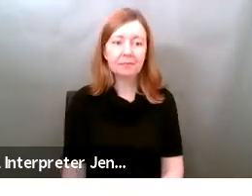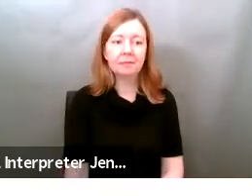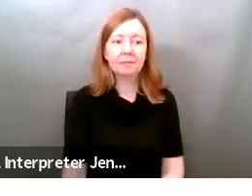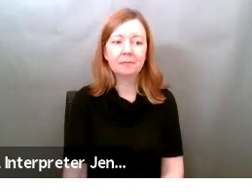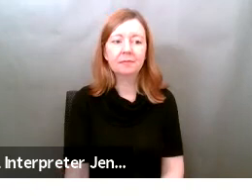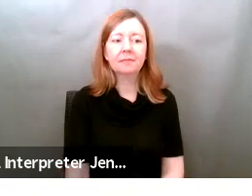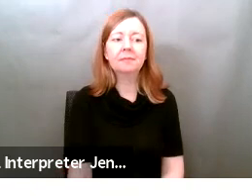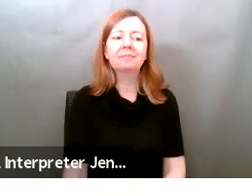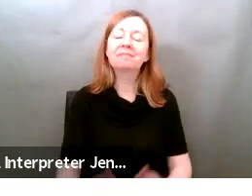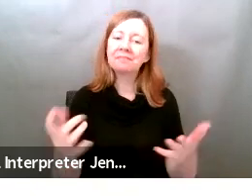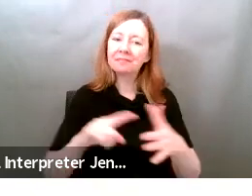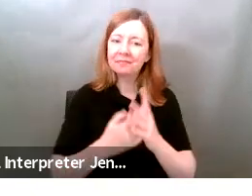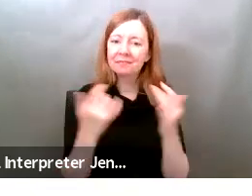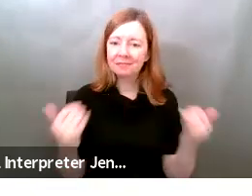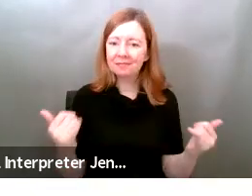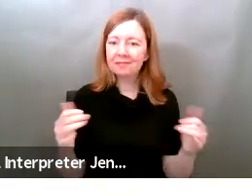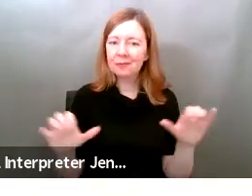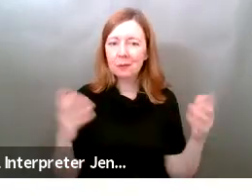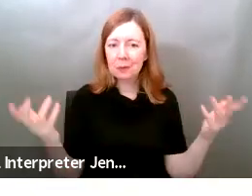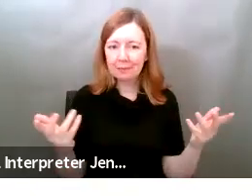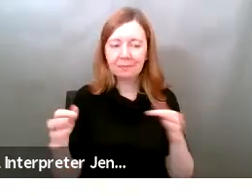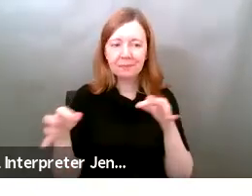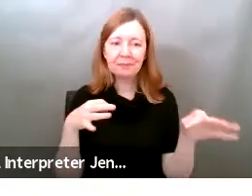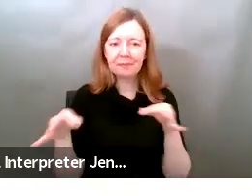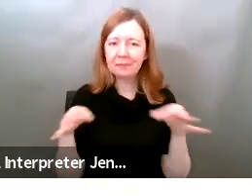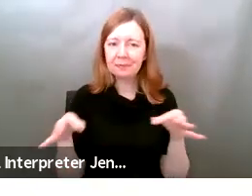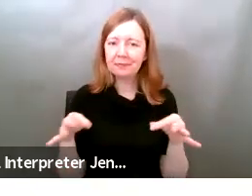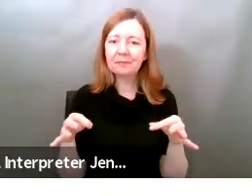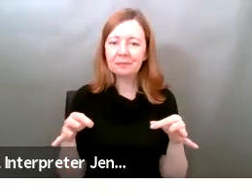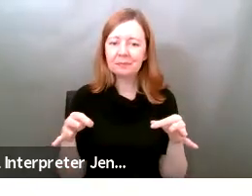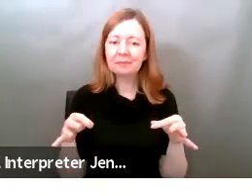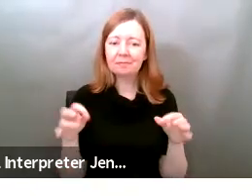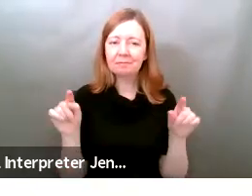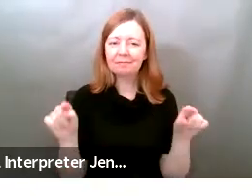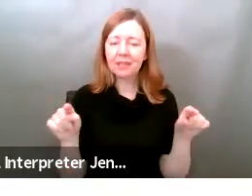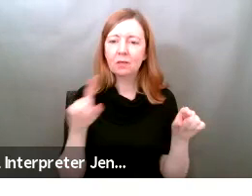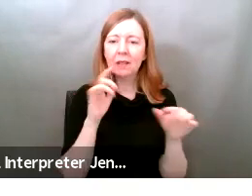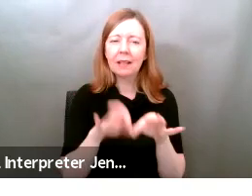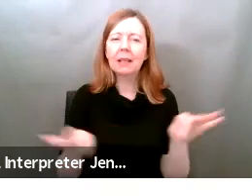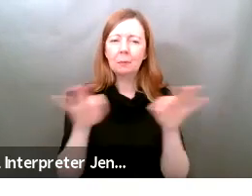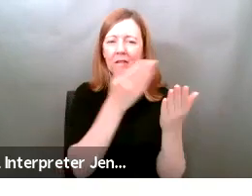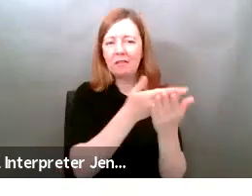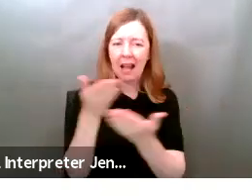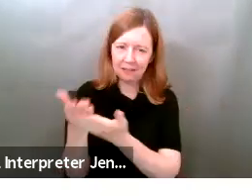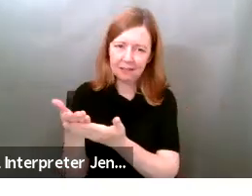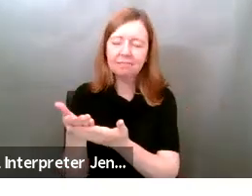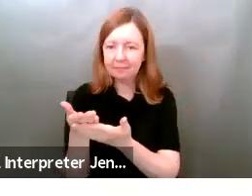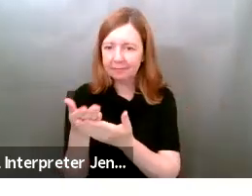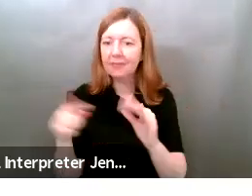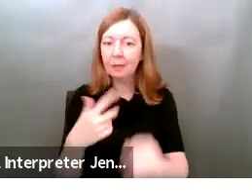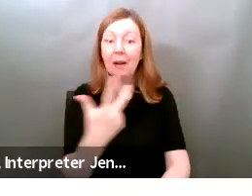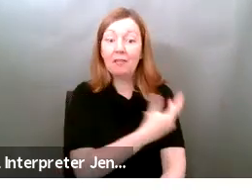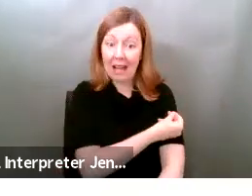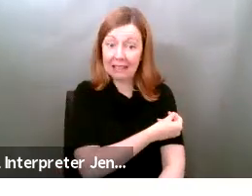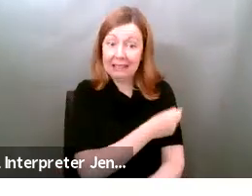So what I thought I'd start tonight by doing is just explaining to you what I see as some really important facts about